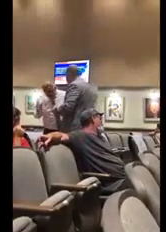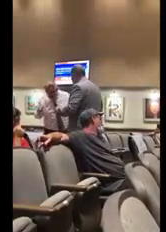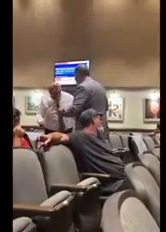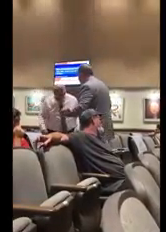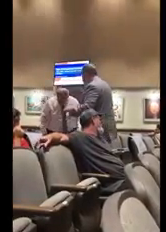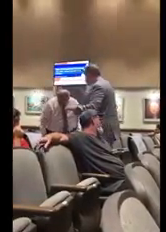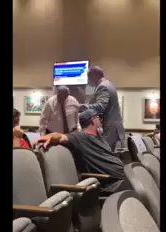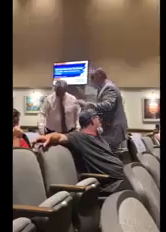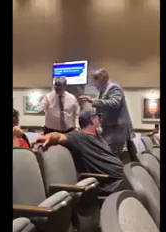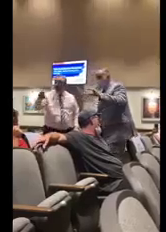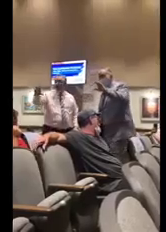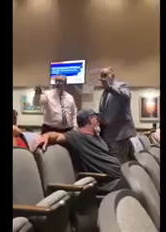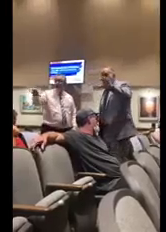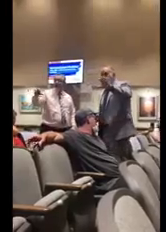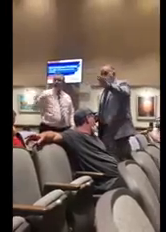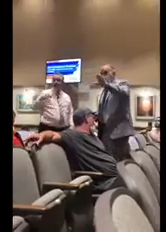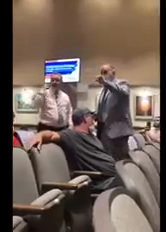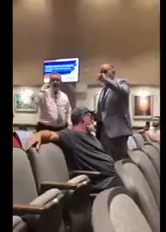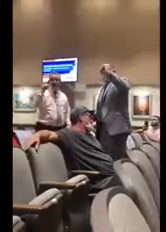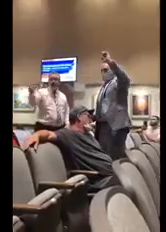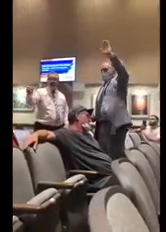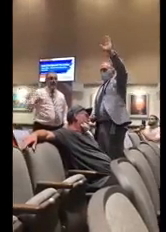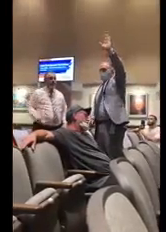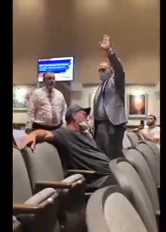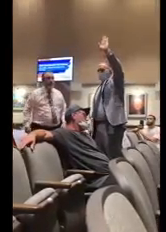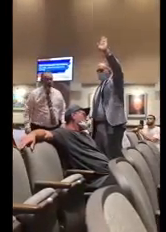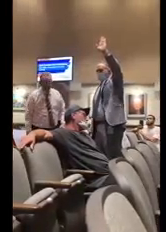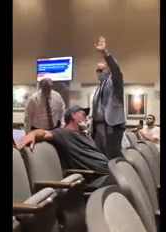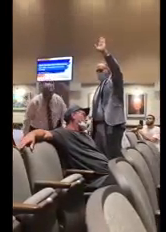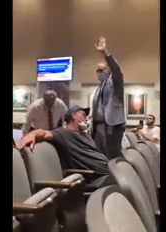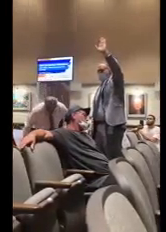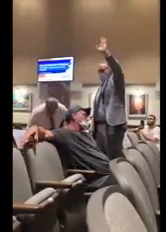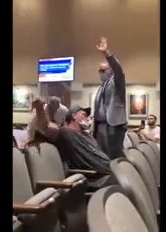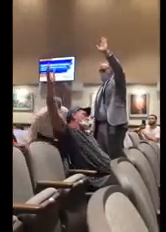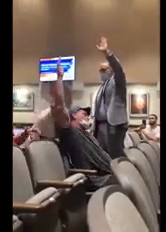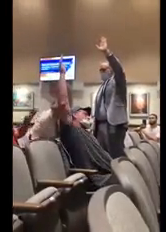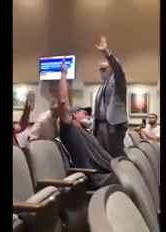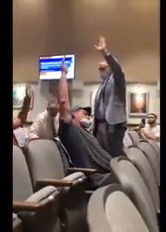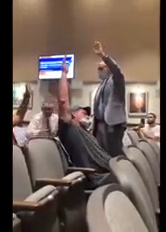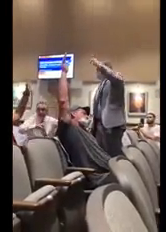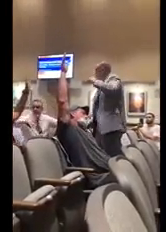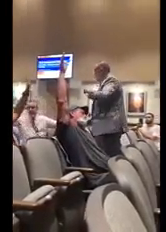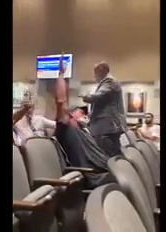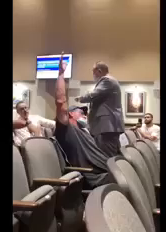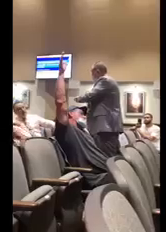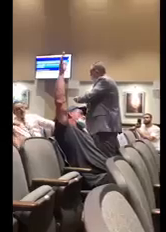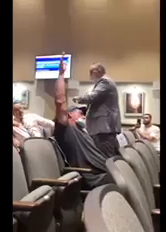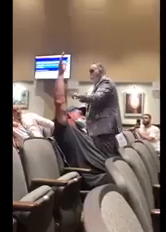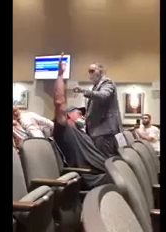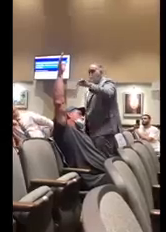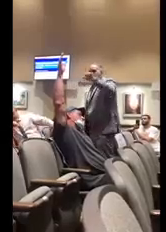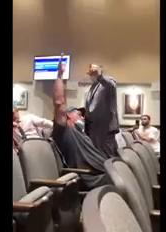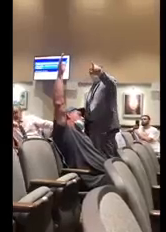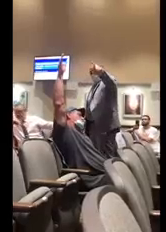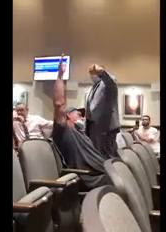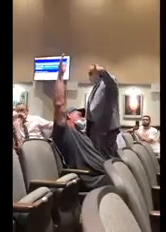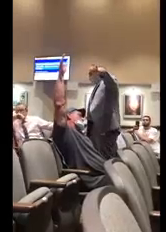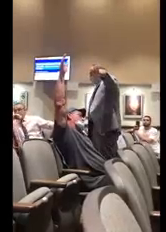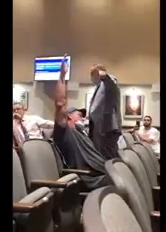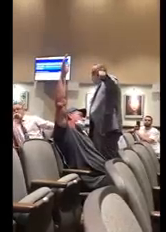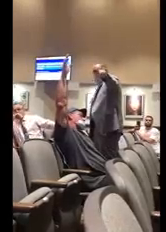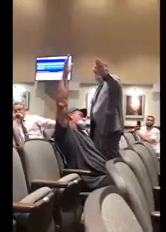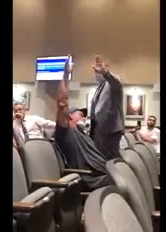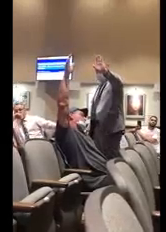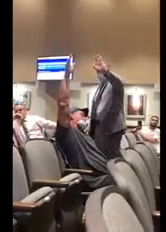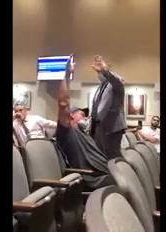I know. They're here. So these are the people that So they how should many listen people to. signed up to speak today? Okay, so that's what they're gonna do. So we're gonna be here They're all gonna day go up then.